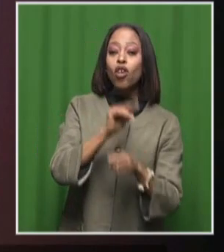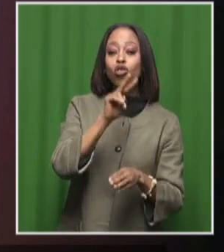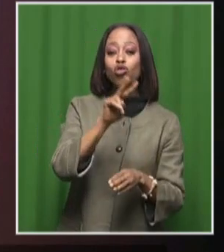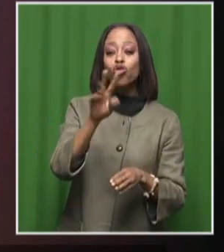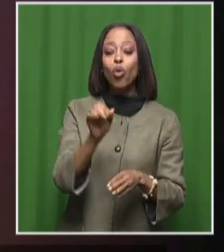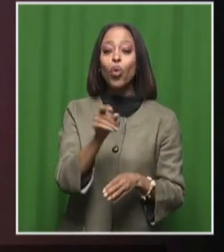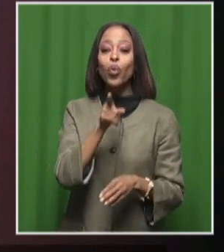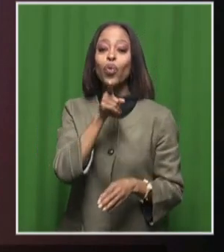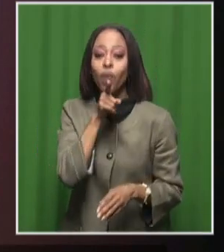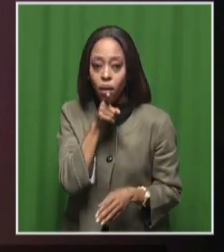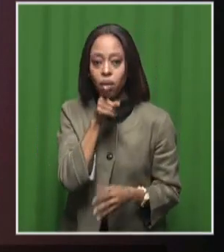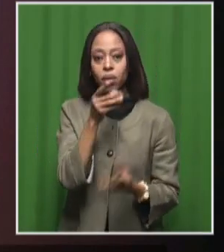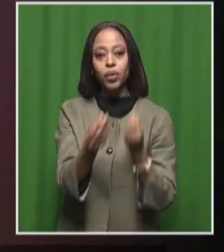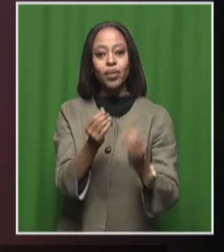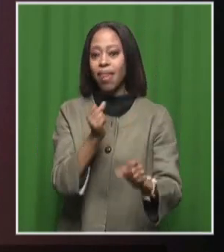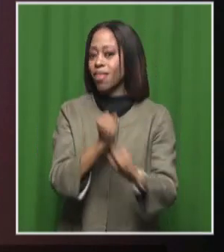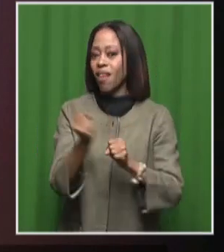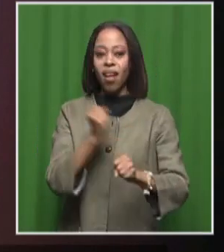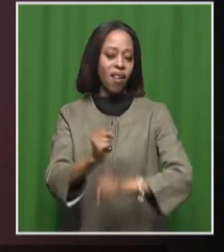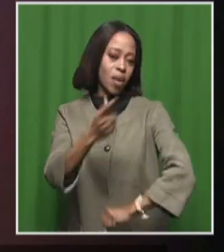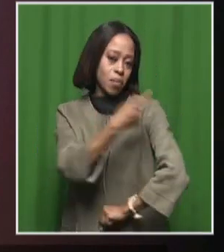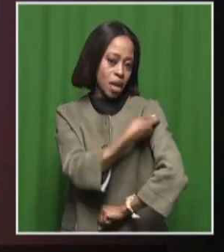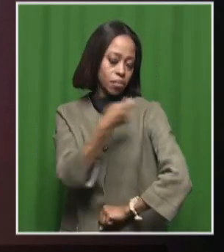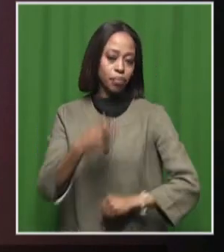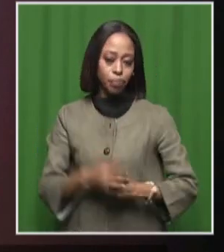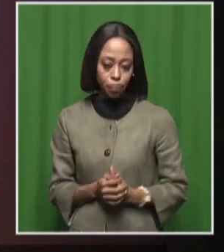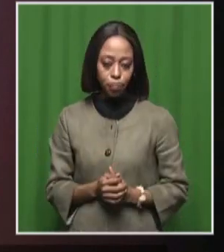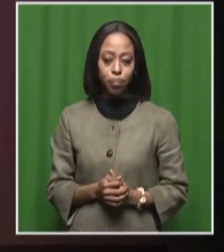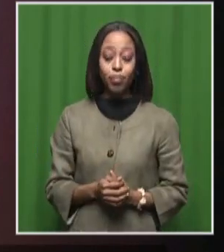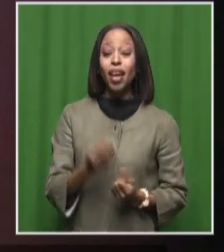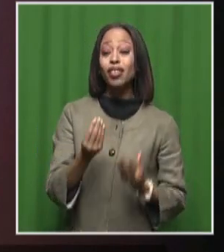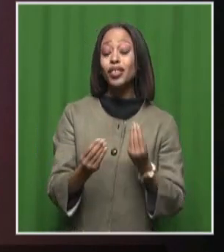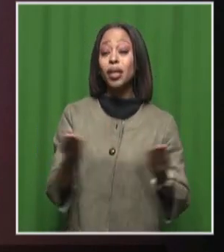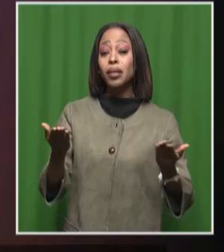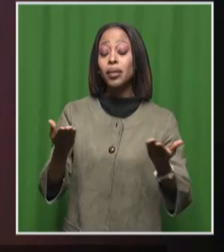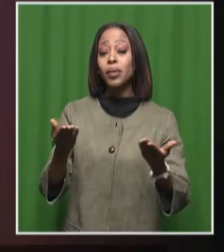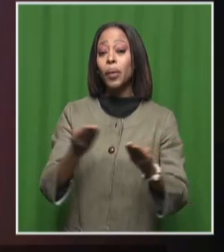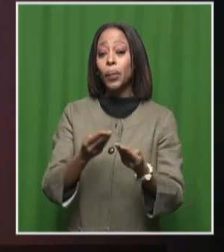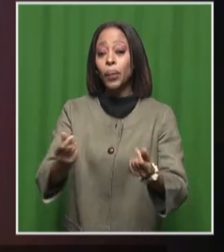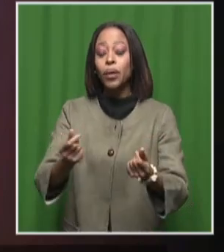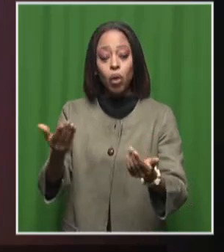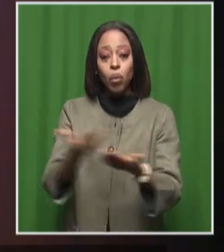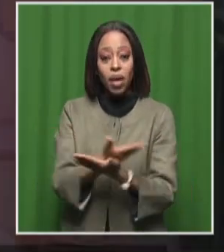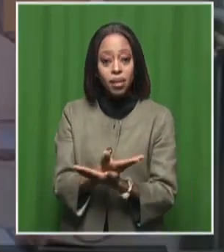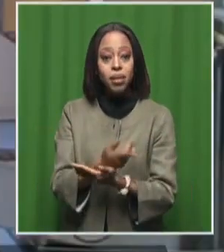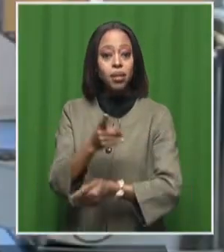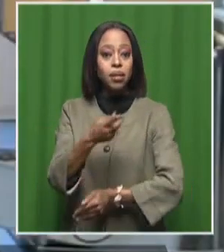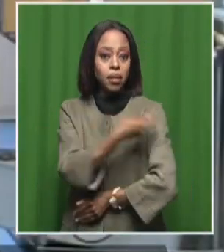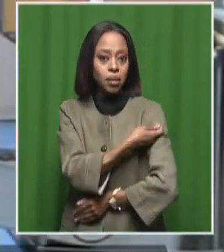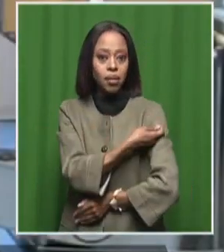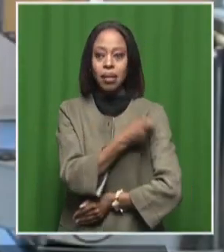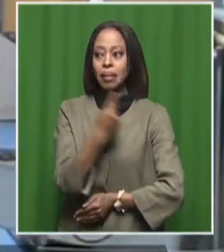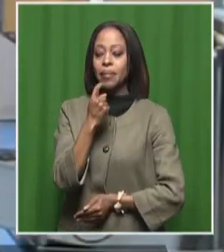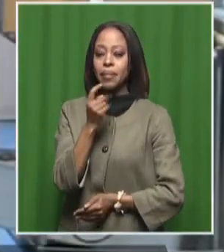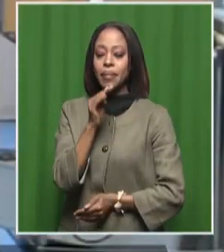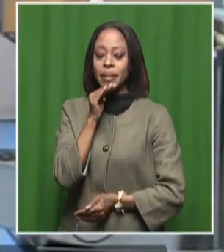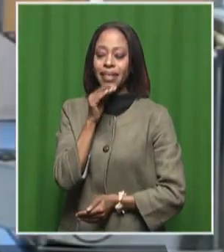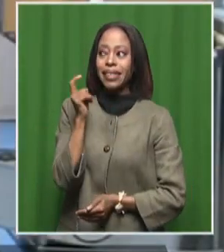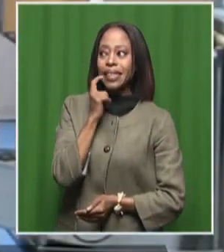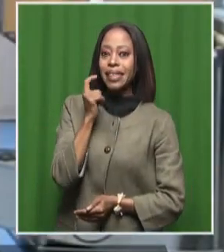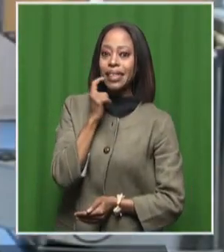children that have not ever been vaccinated. Children that miss out on life-saving vaccines are left vulnerable to devastating